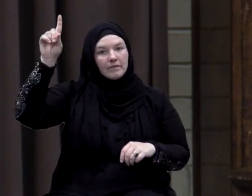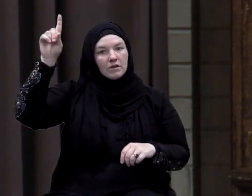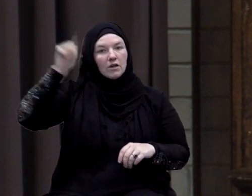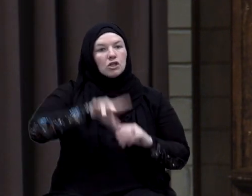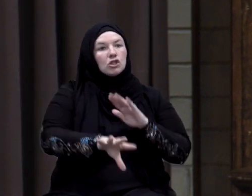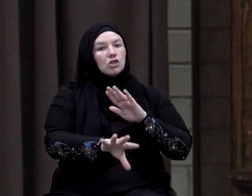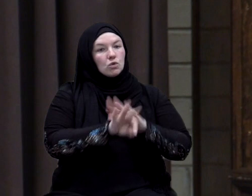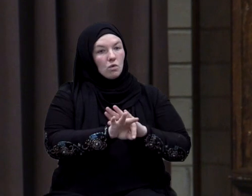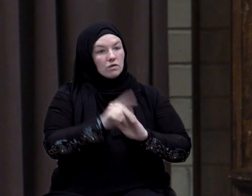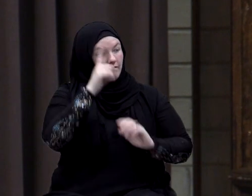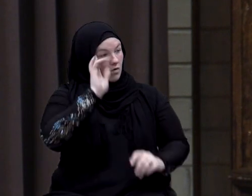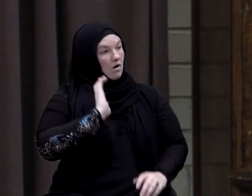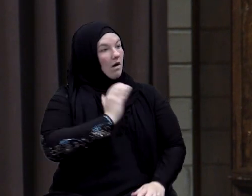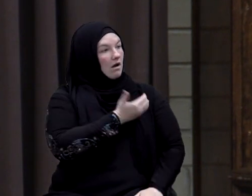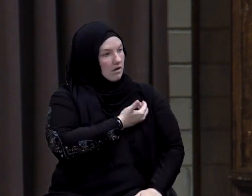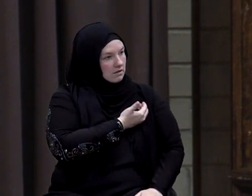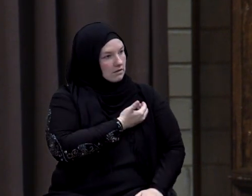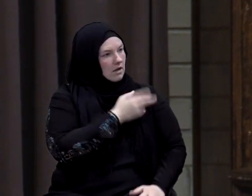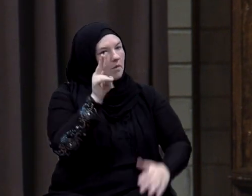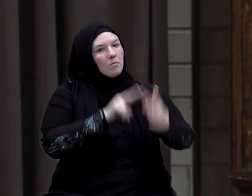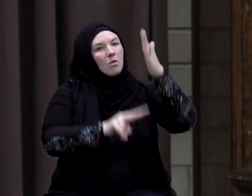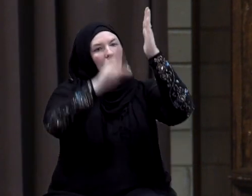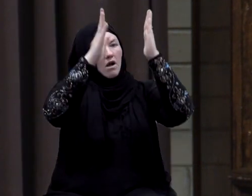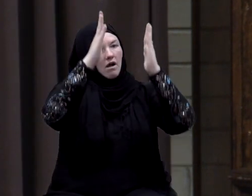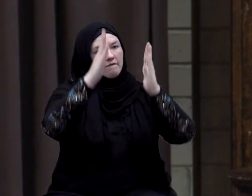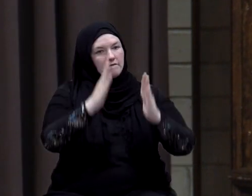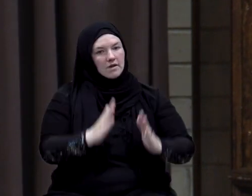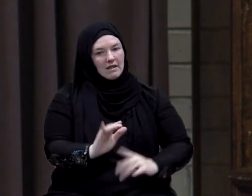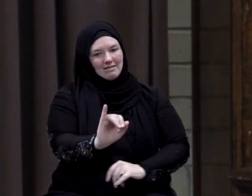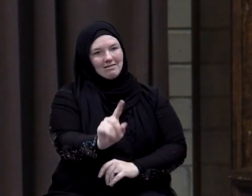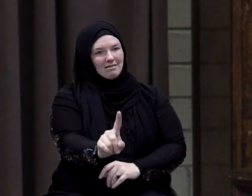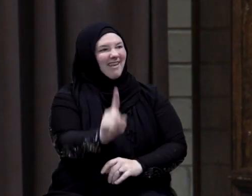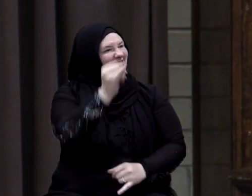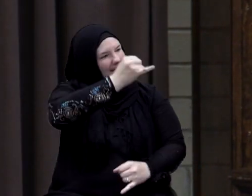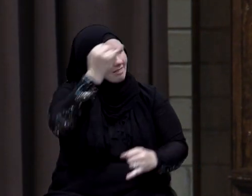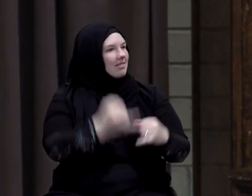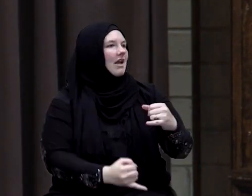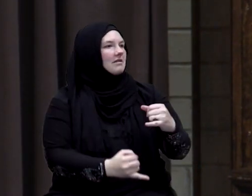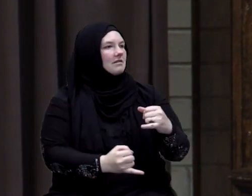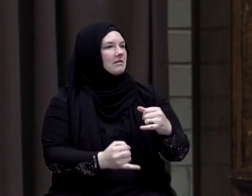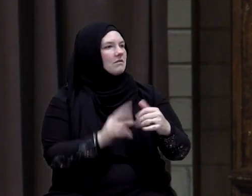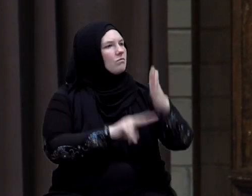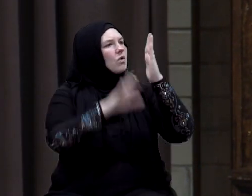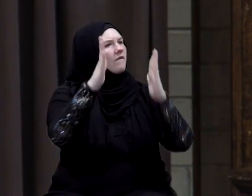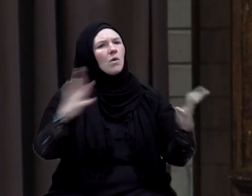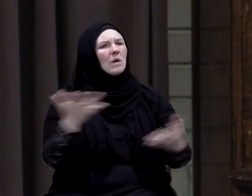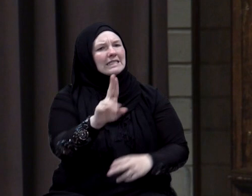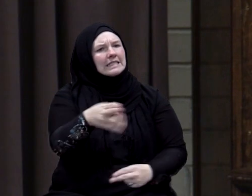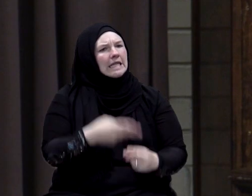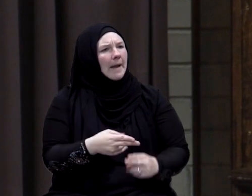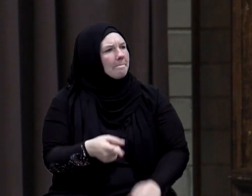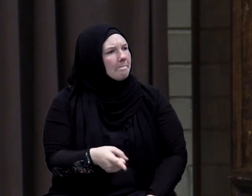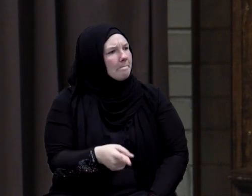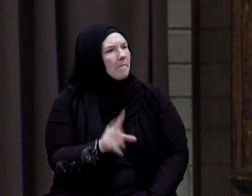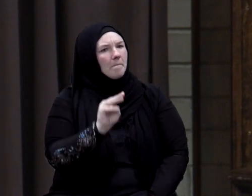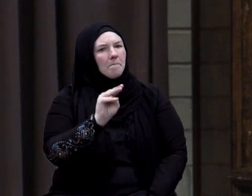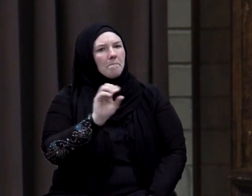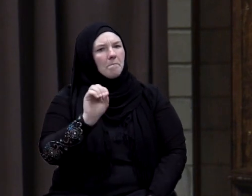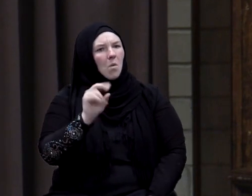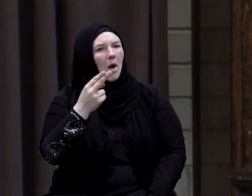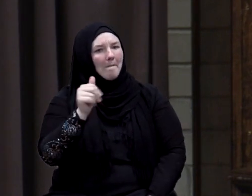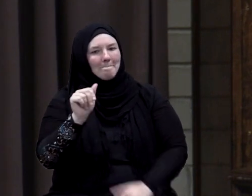chose for us a prophet that is the last prophet of all prophets. What's his name?